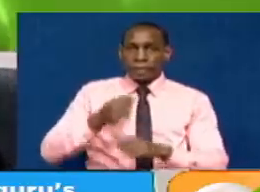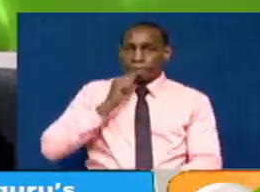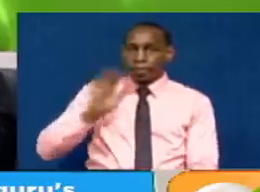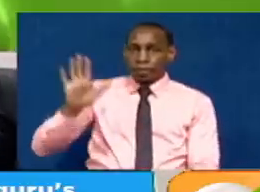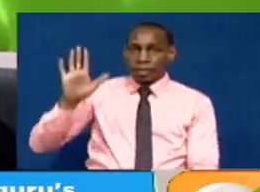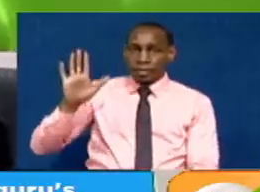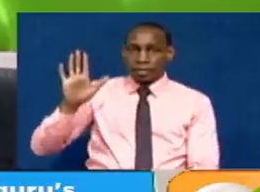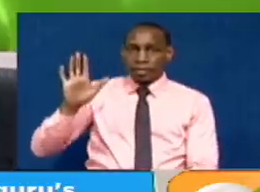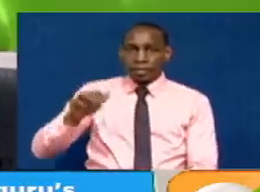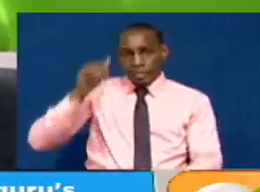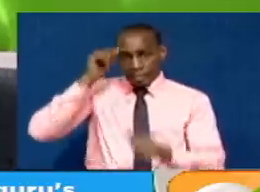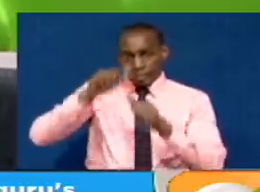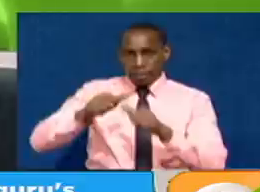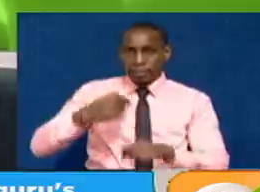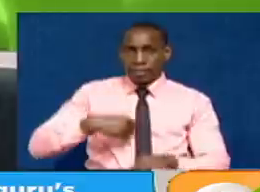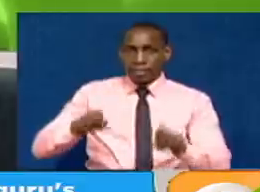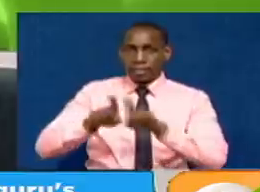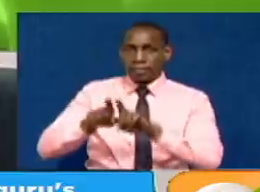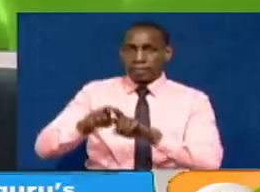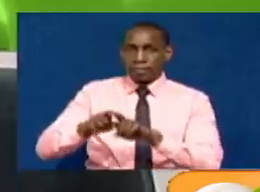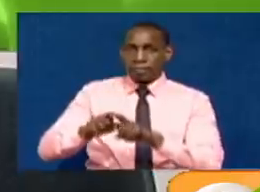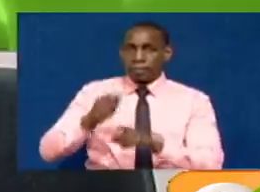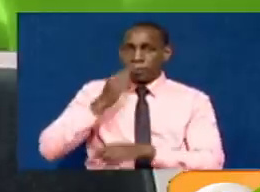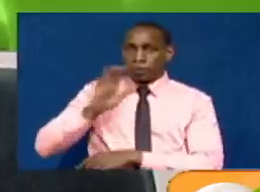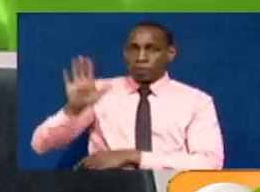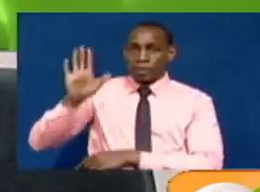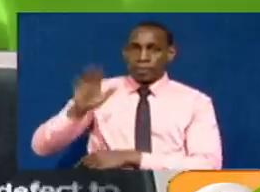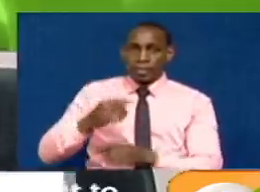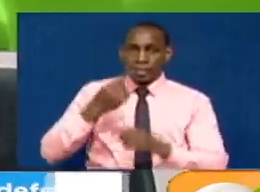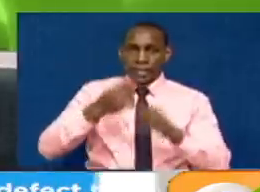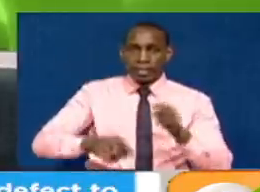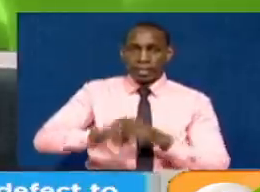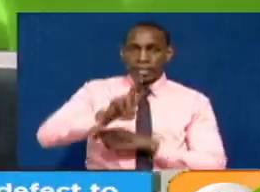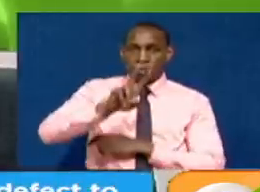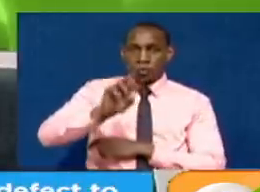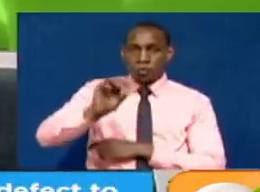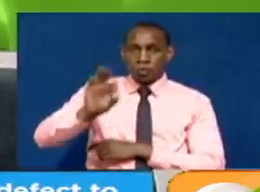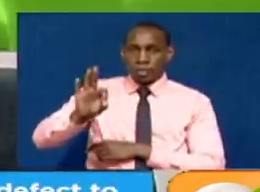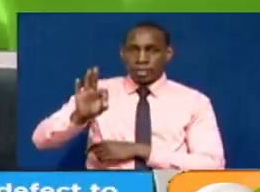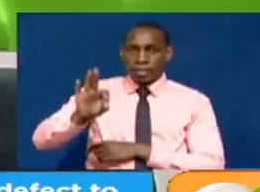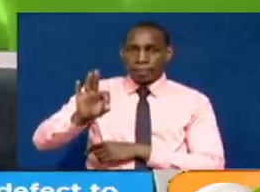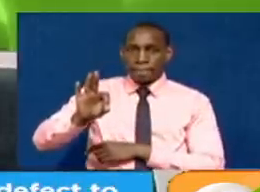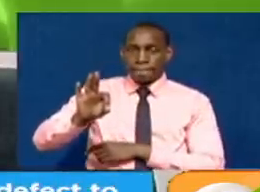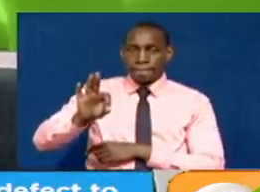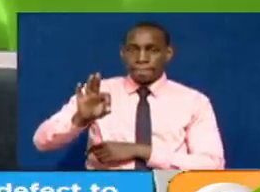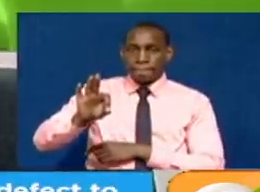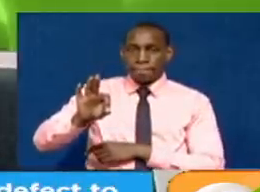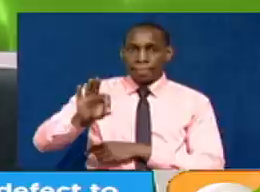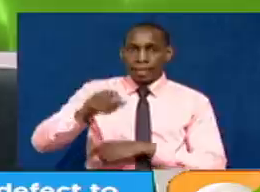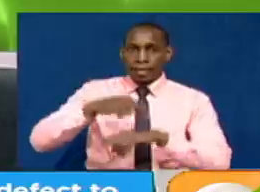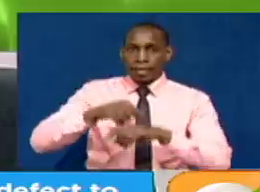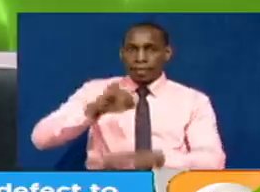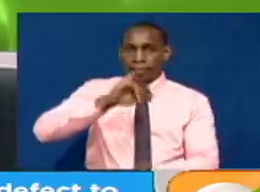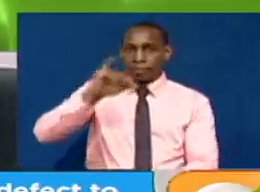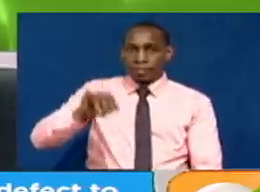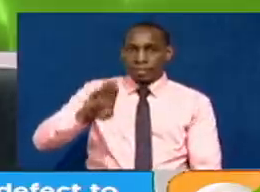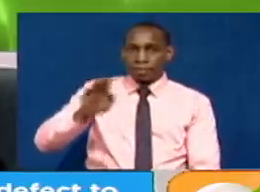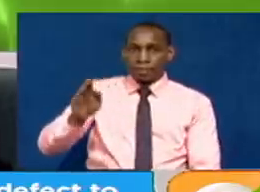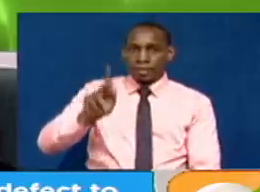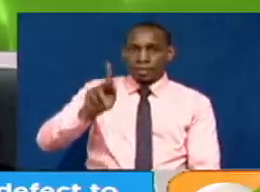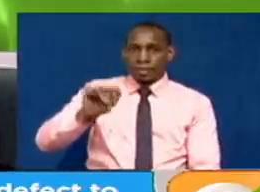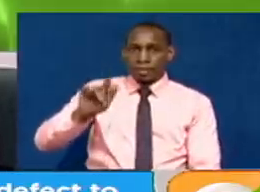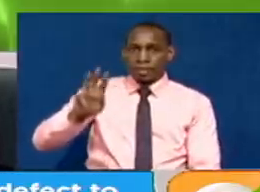swearing-in. It reminded me of a similar swearing-in in 2003 when Jebi Kilimo,